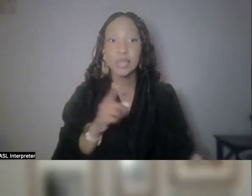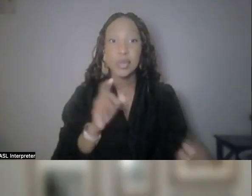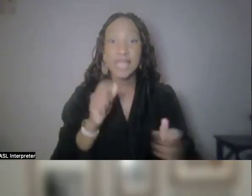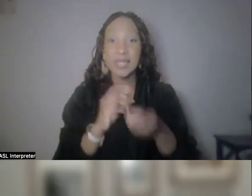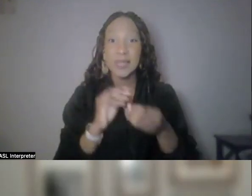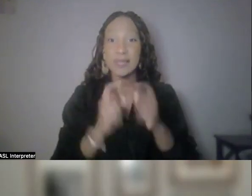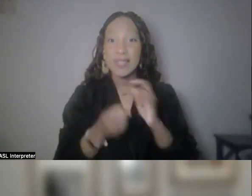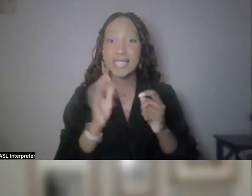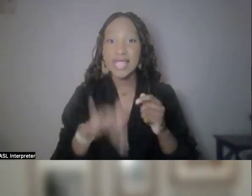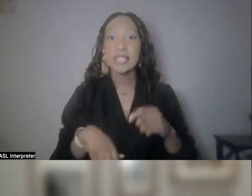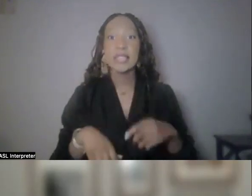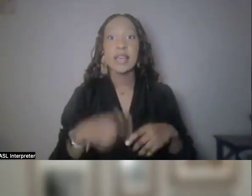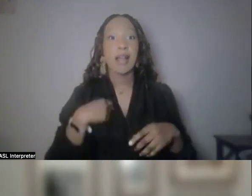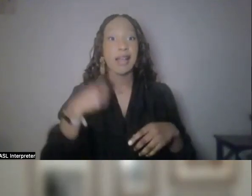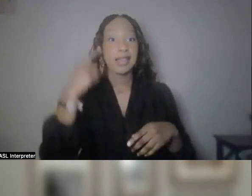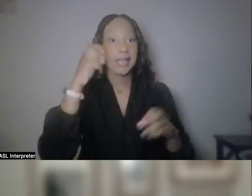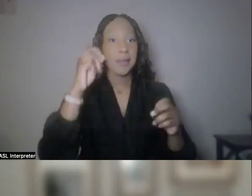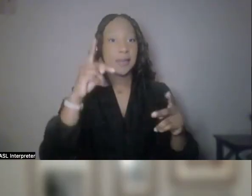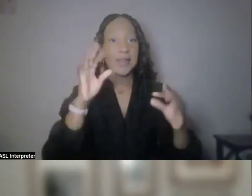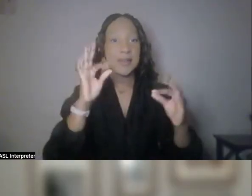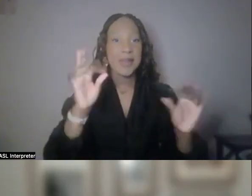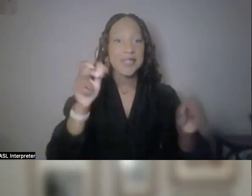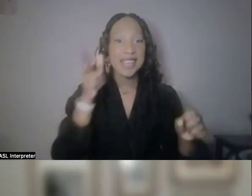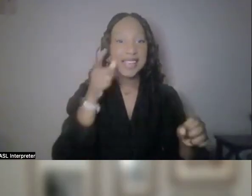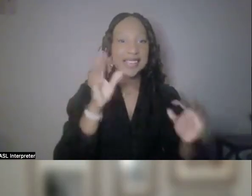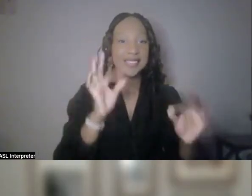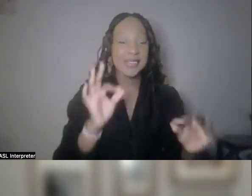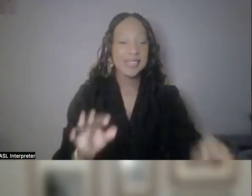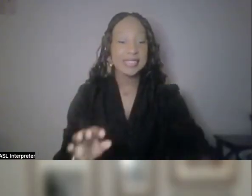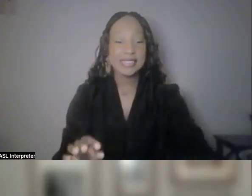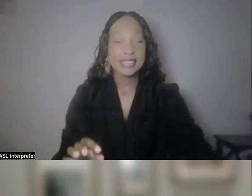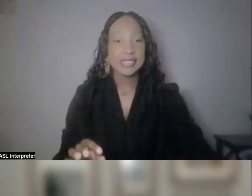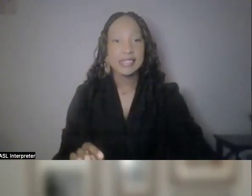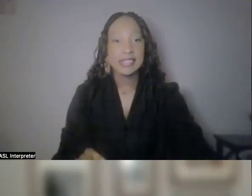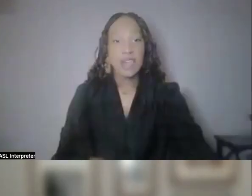I think I should be okay. Can Oh, you hear me? perfect. There you are. Yeah, I'm Wonderful. here. I'm Thank here. you so much.